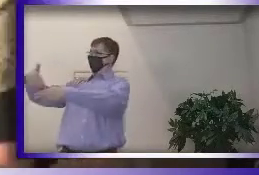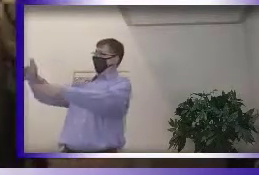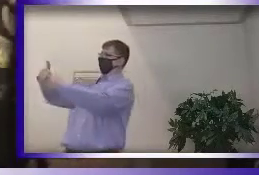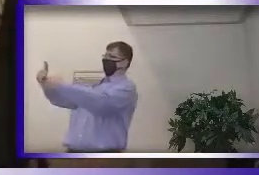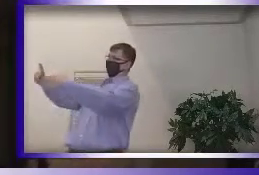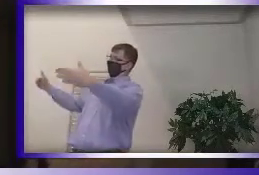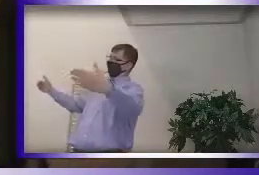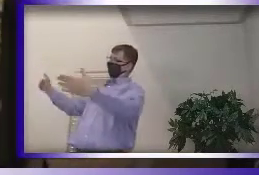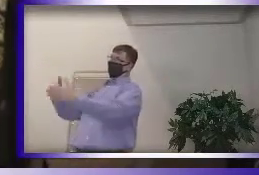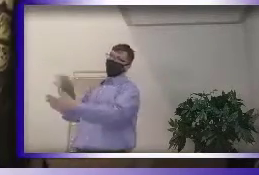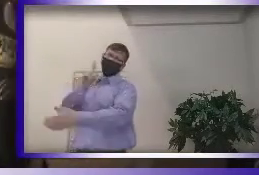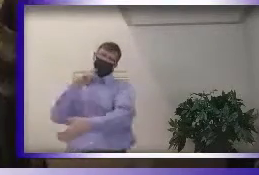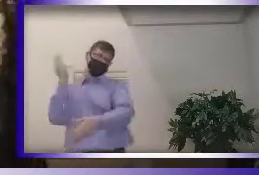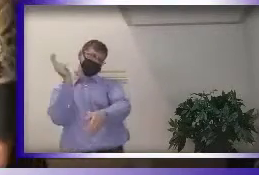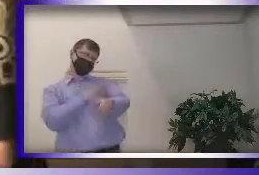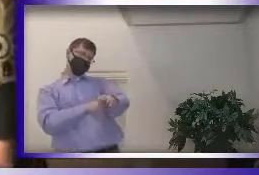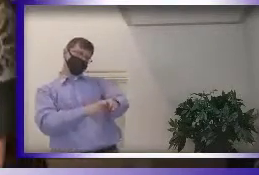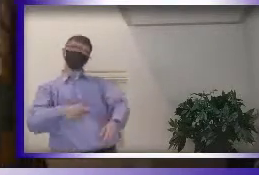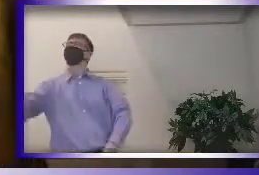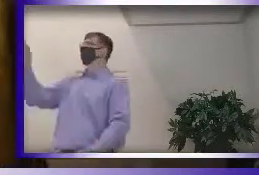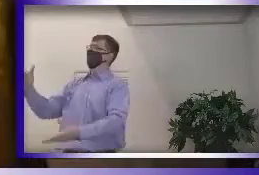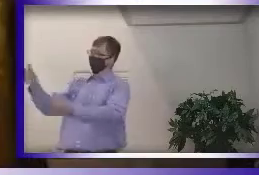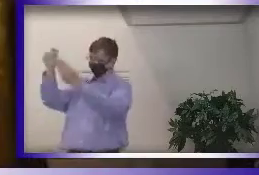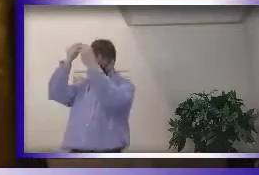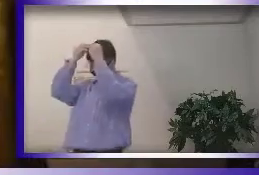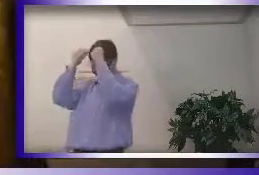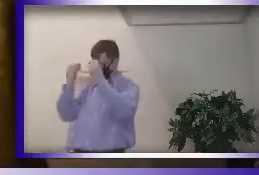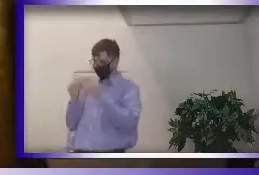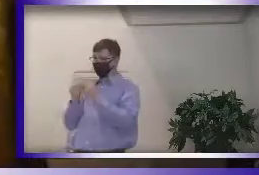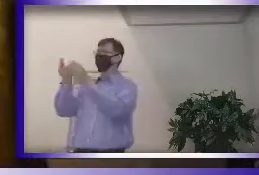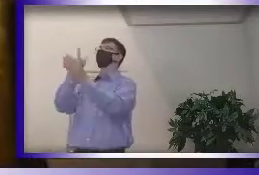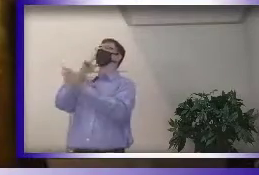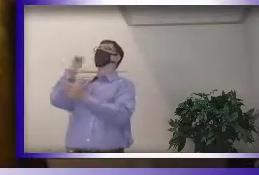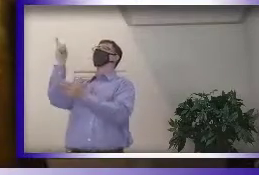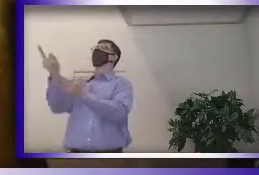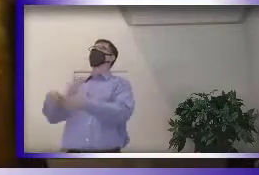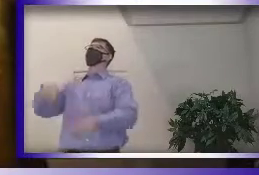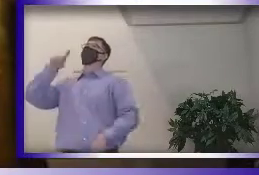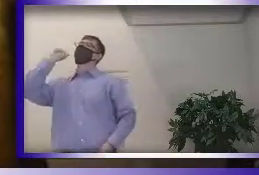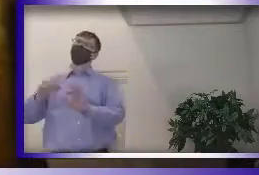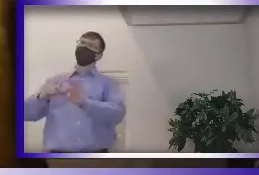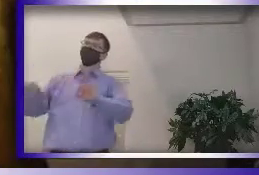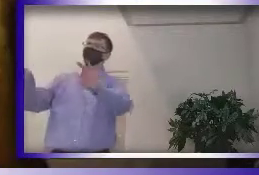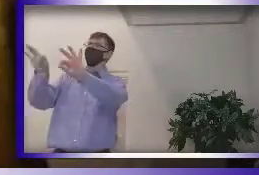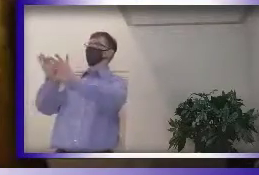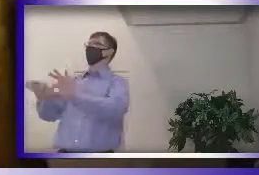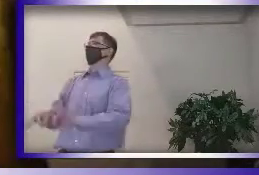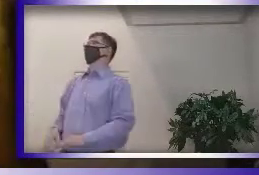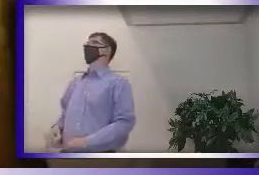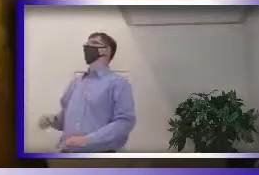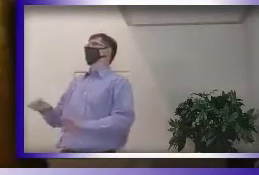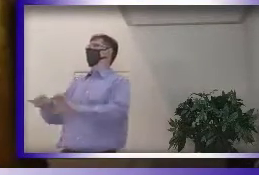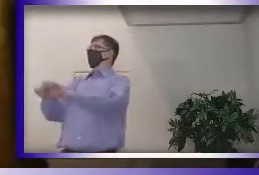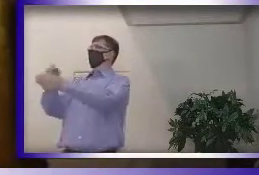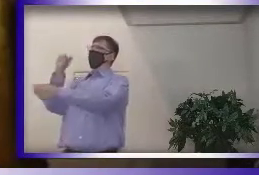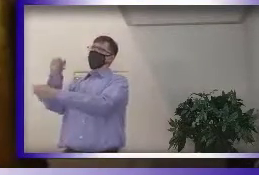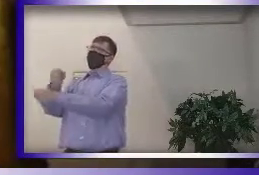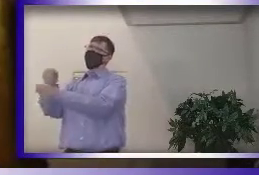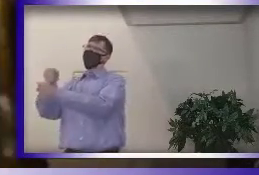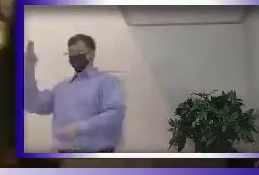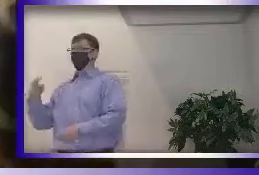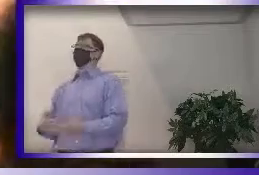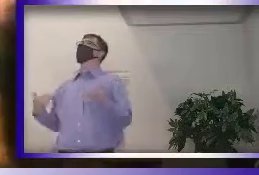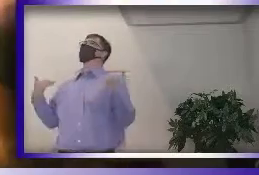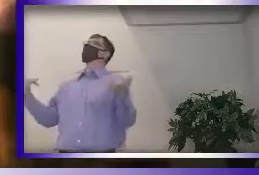make sense? So what if it's Hazel the Christ in our room? Or Kathleen the Christ? Or Jackson the Christ?